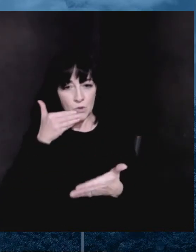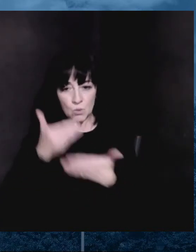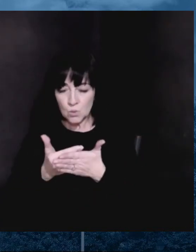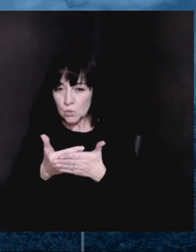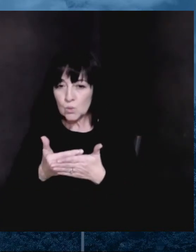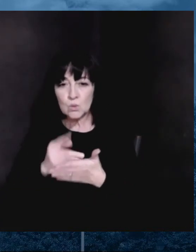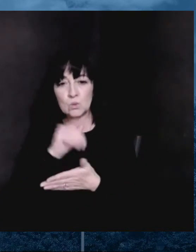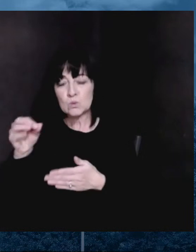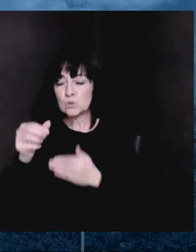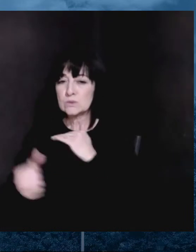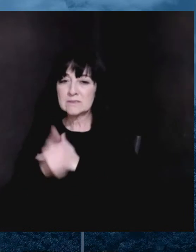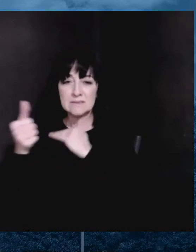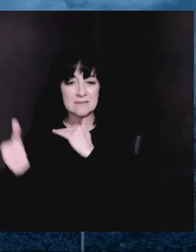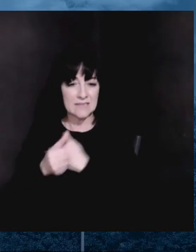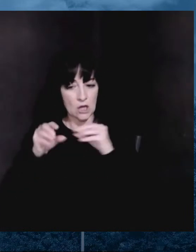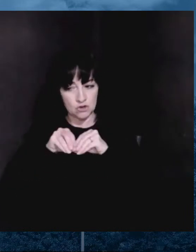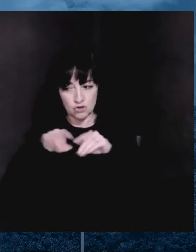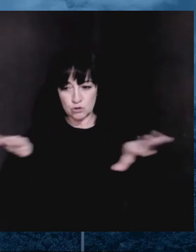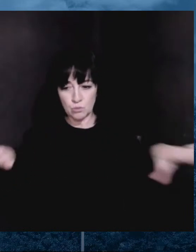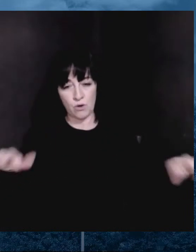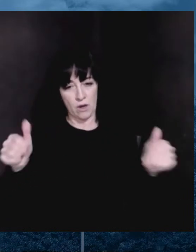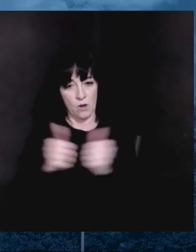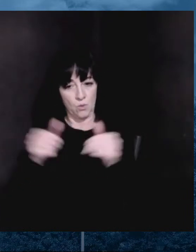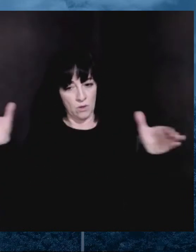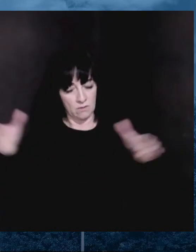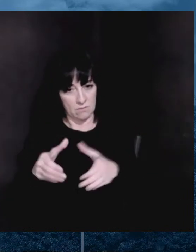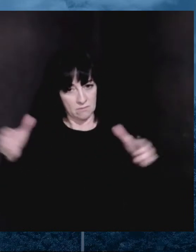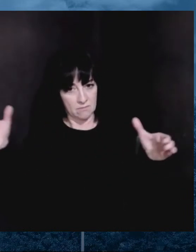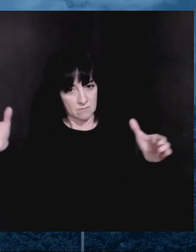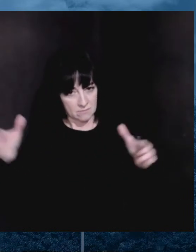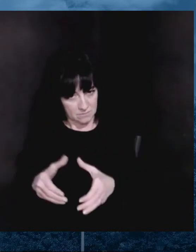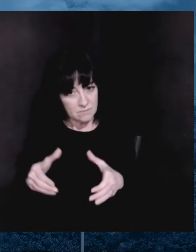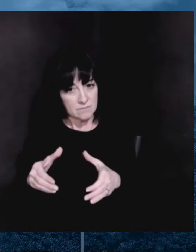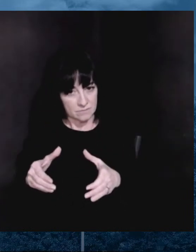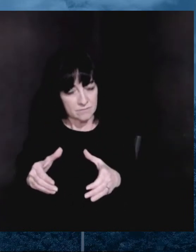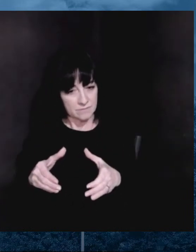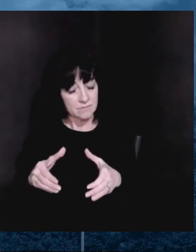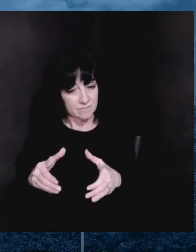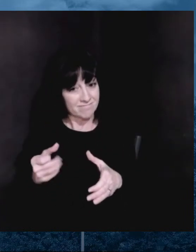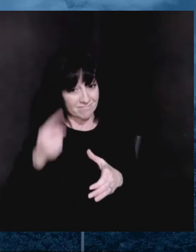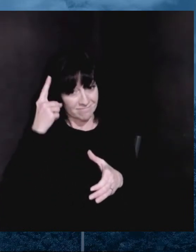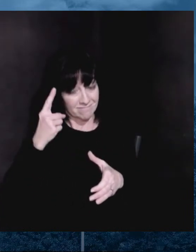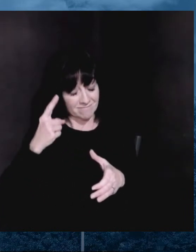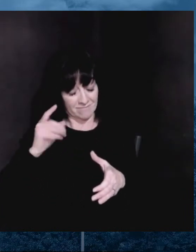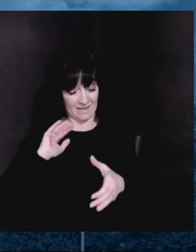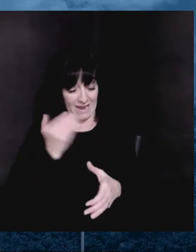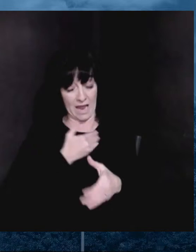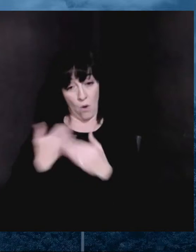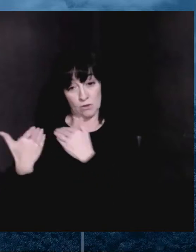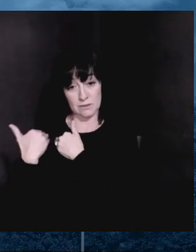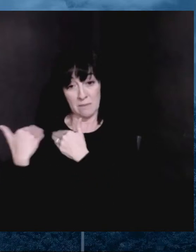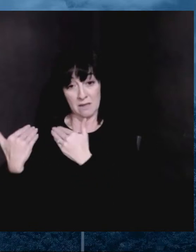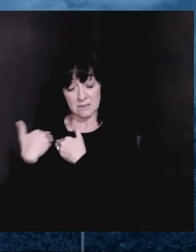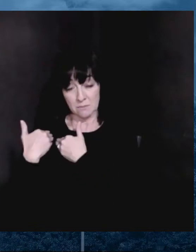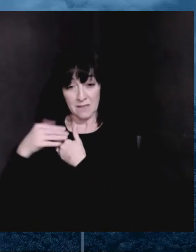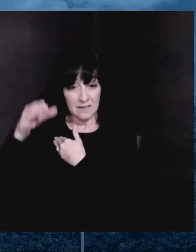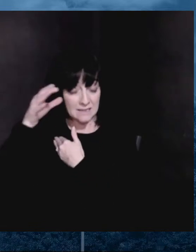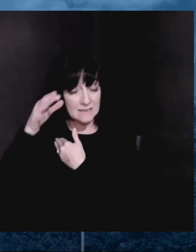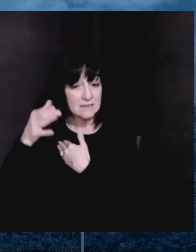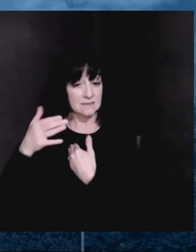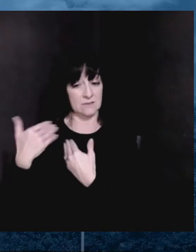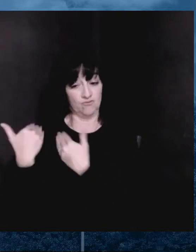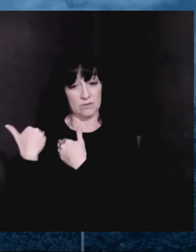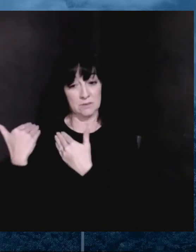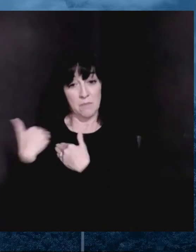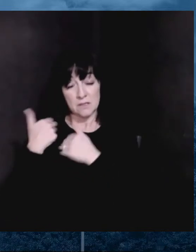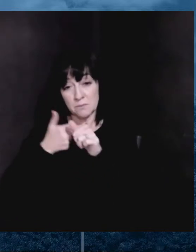our vaccine when the venue is available. The onus is on us to ramp those opportunities up, and we will do that.